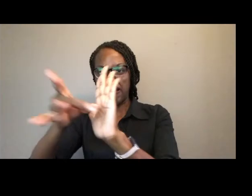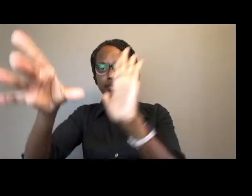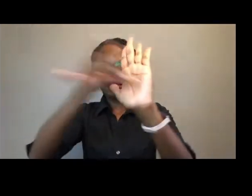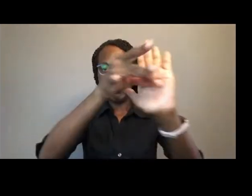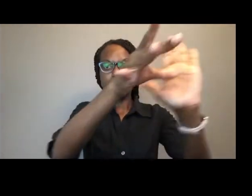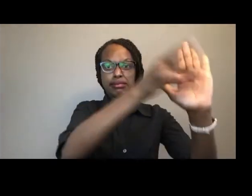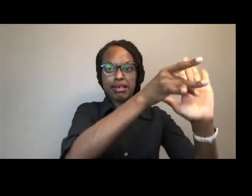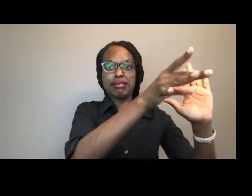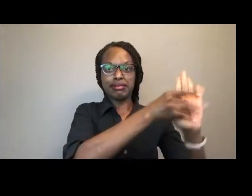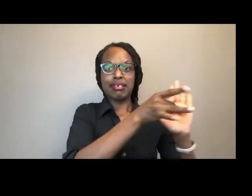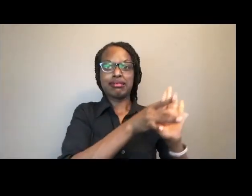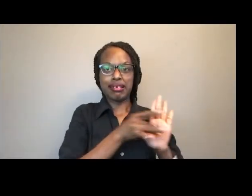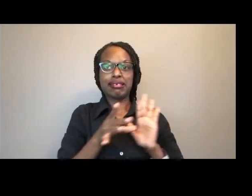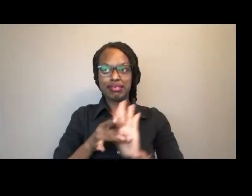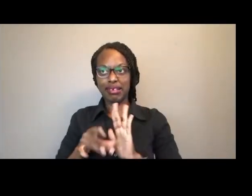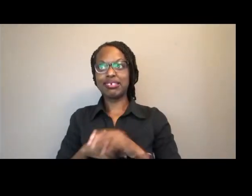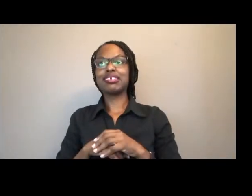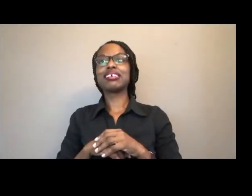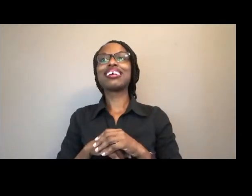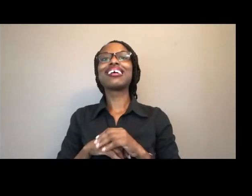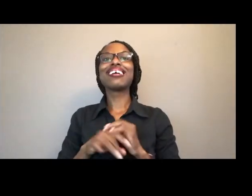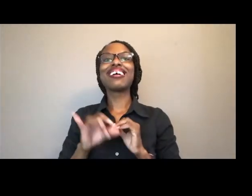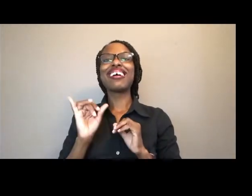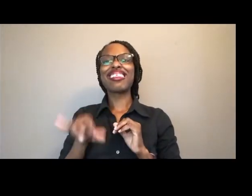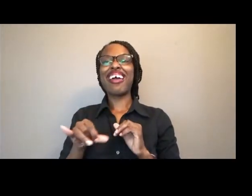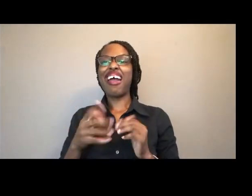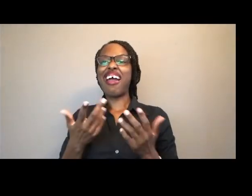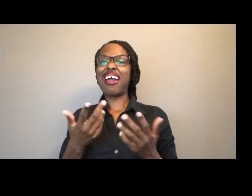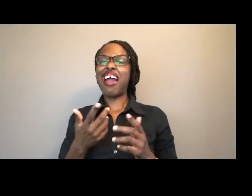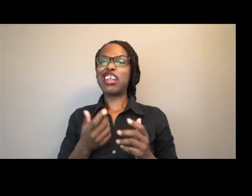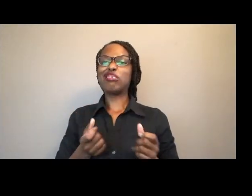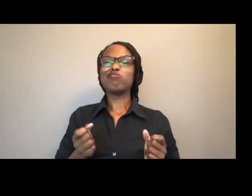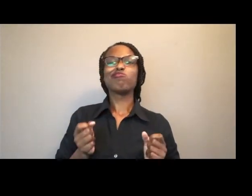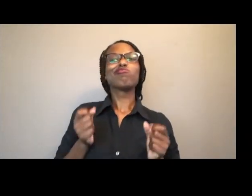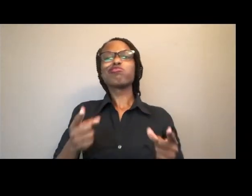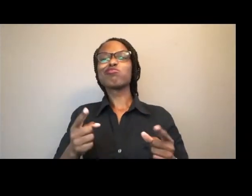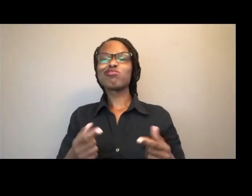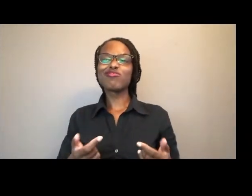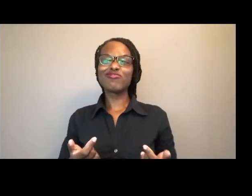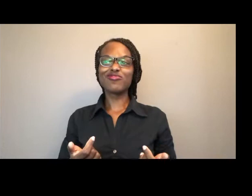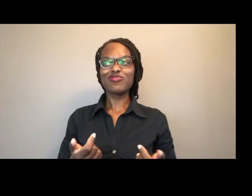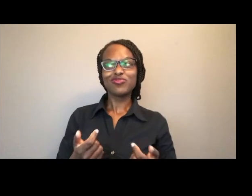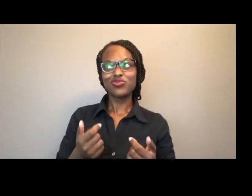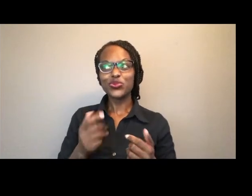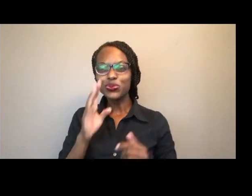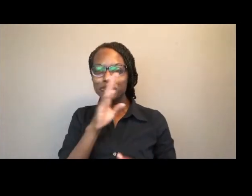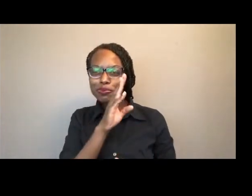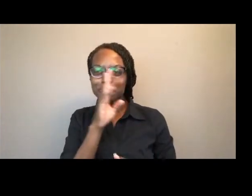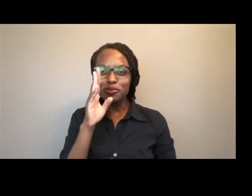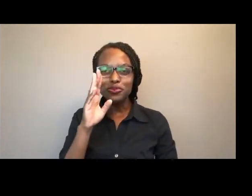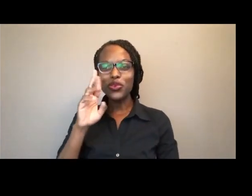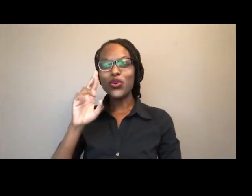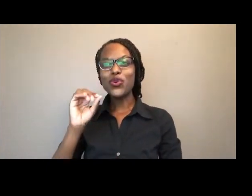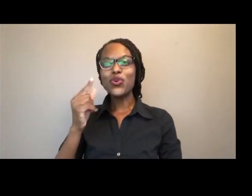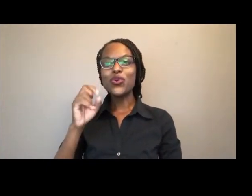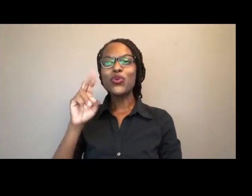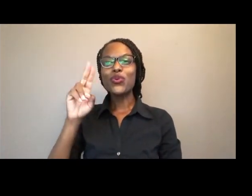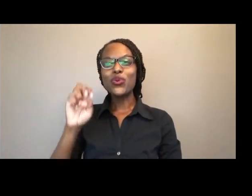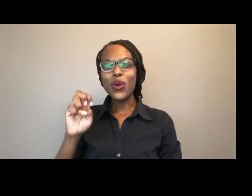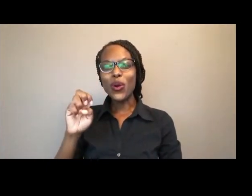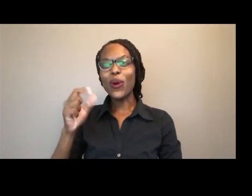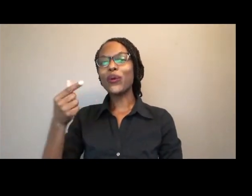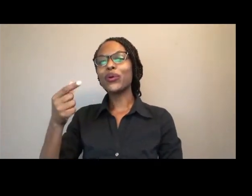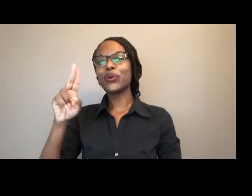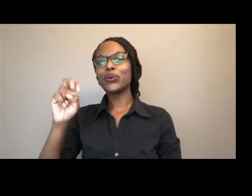Yeah, so it was sort of a rogue, sort of a guerrilla beginning. And then